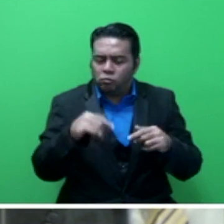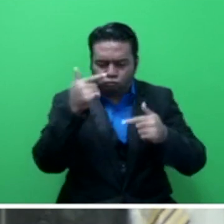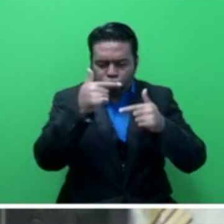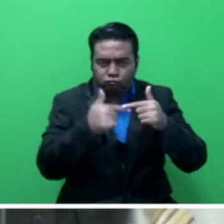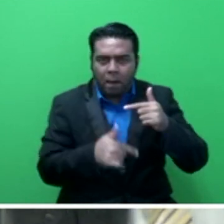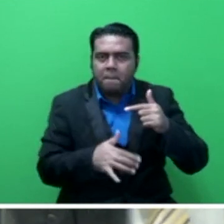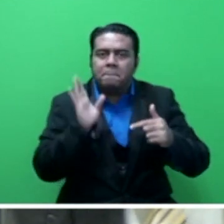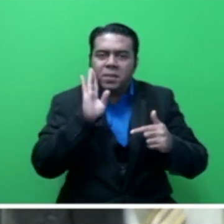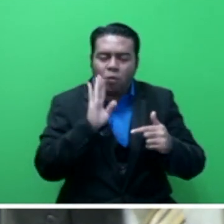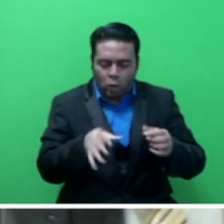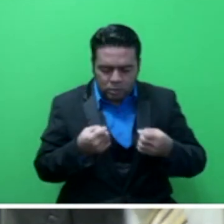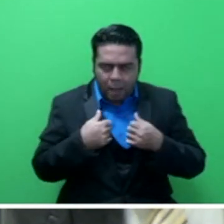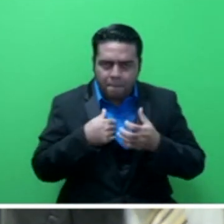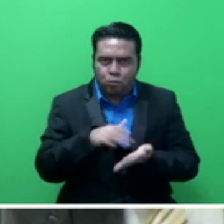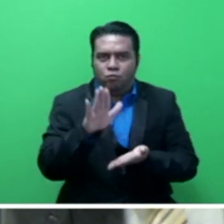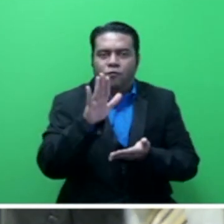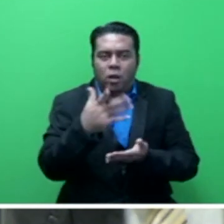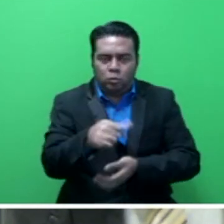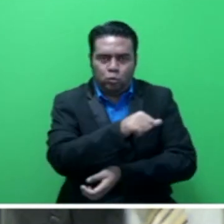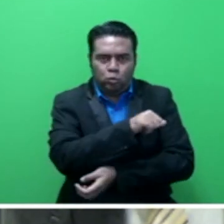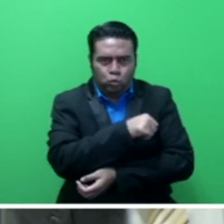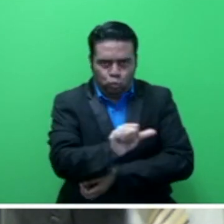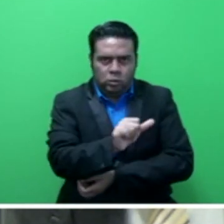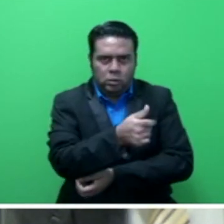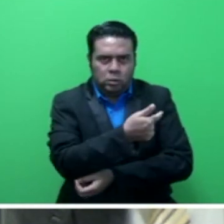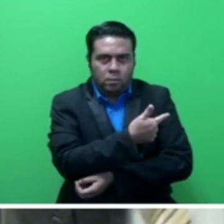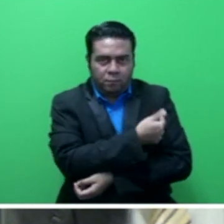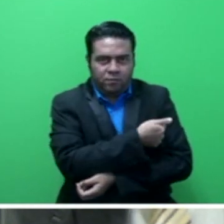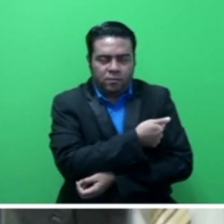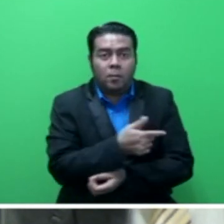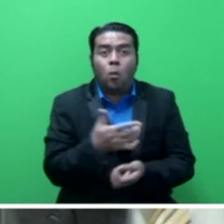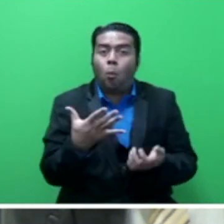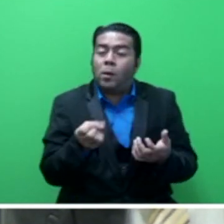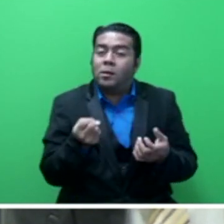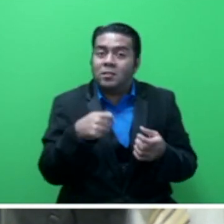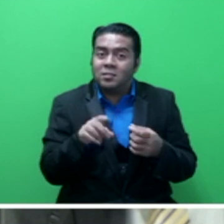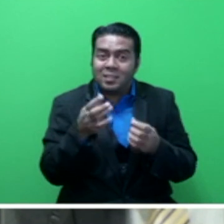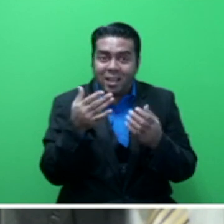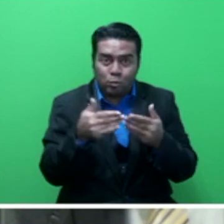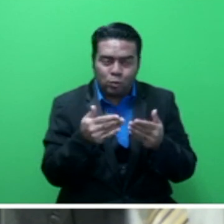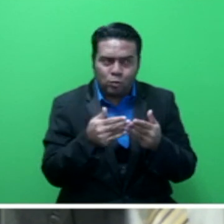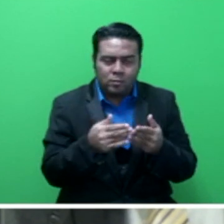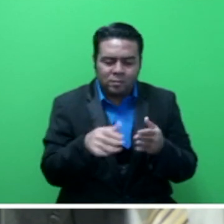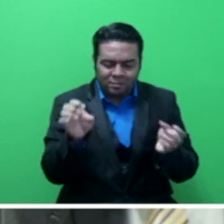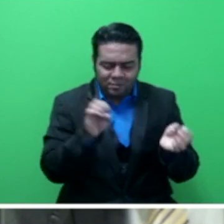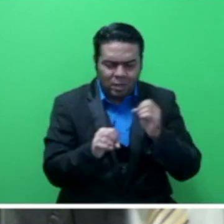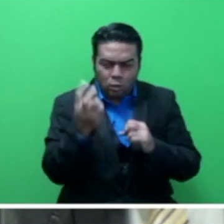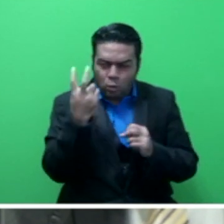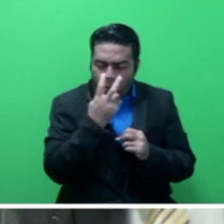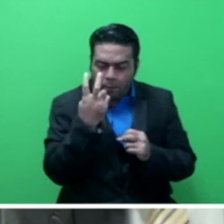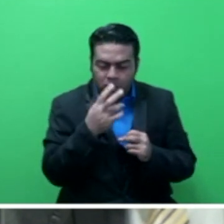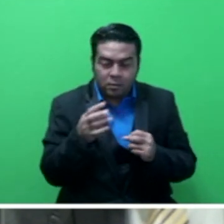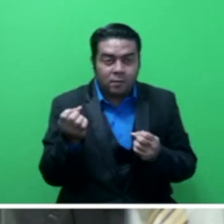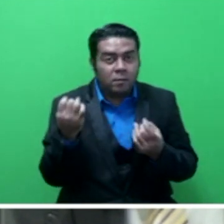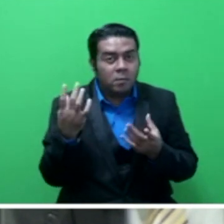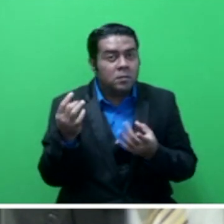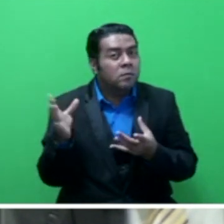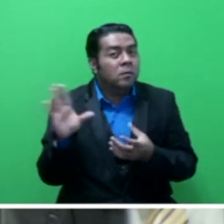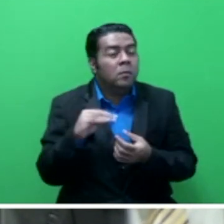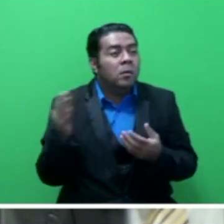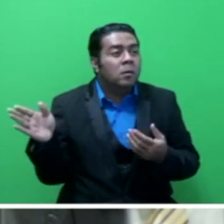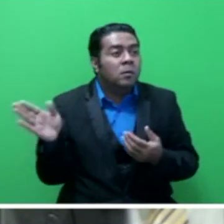before it is approved for use, and regularly assessed once it's introduced. Scientists are constantly monitoring information from all the